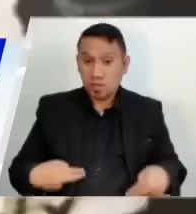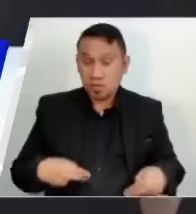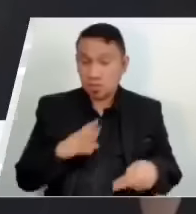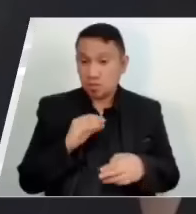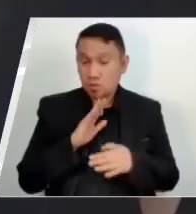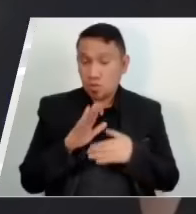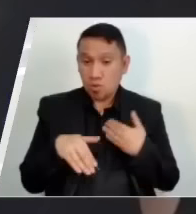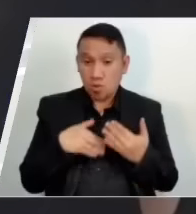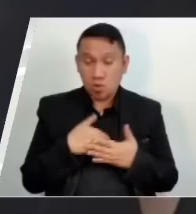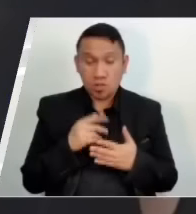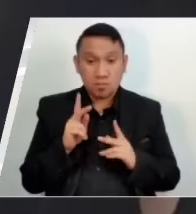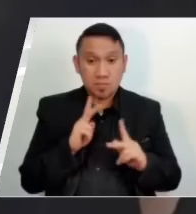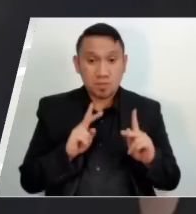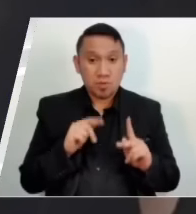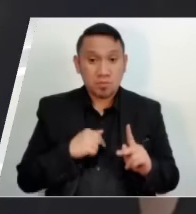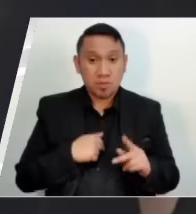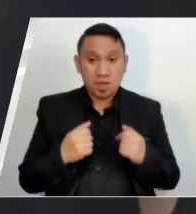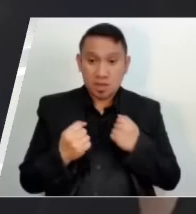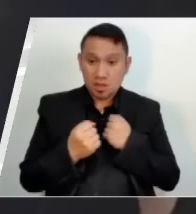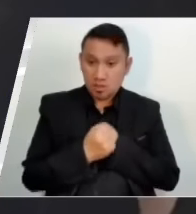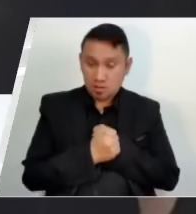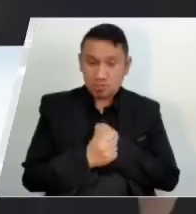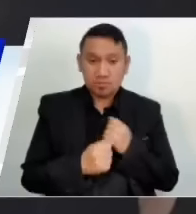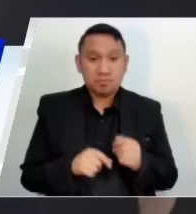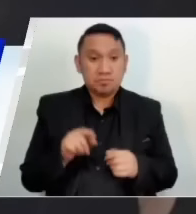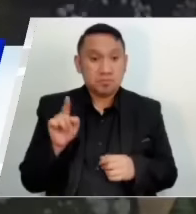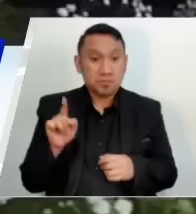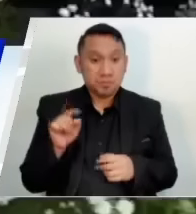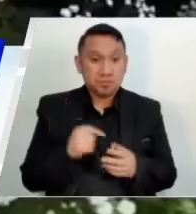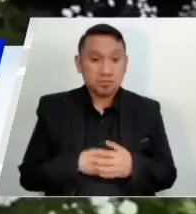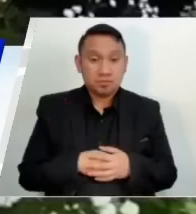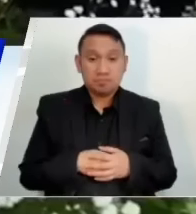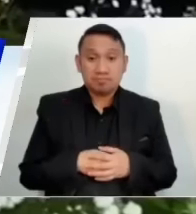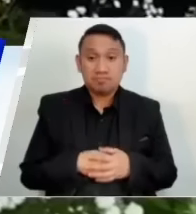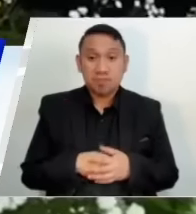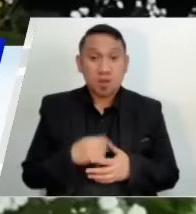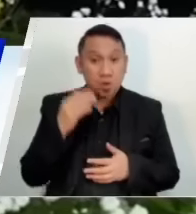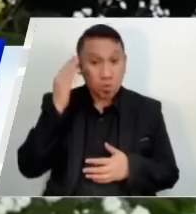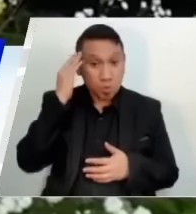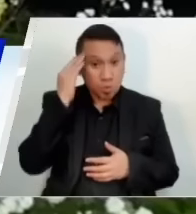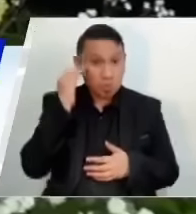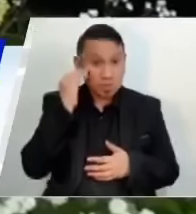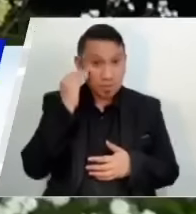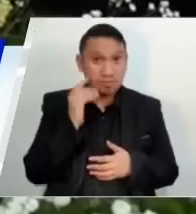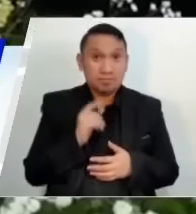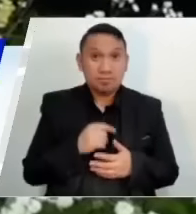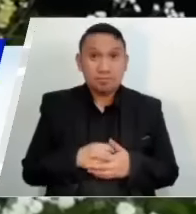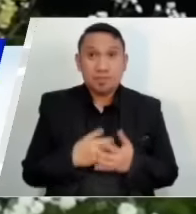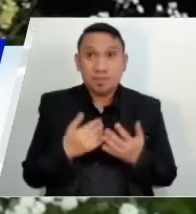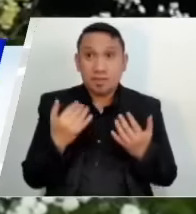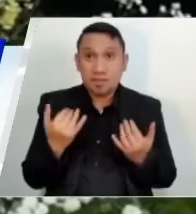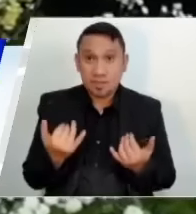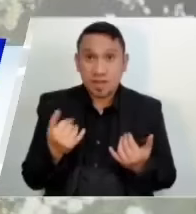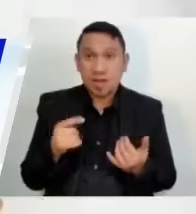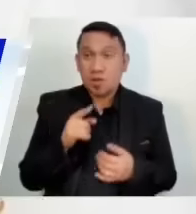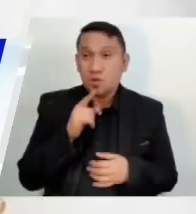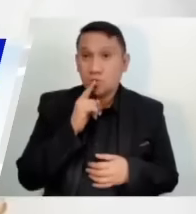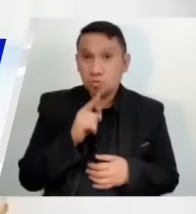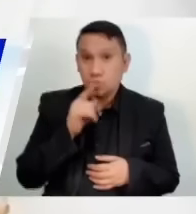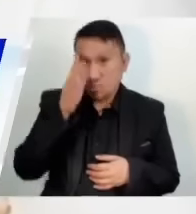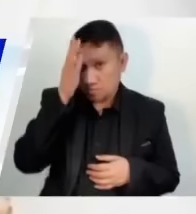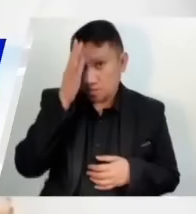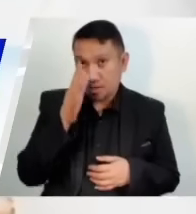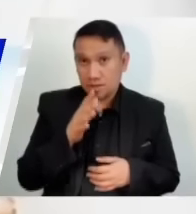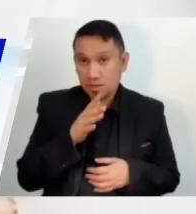me. Happy rin ang Korean couple na sina Lee Seung-gi at Lee Dae-in na ngayon officially parents na.